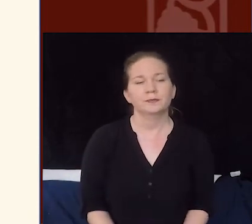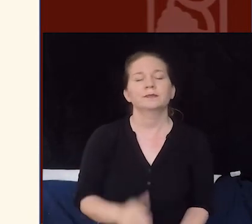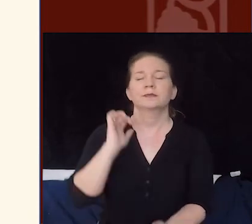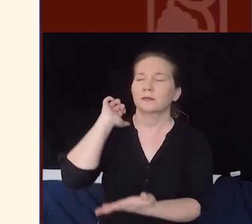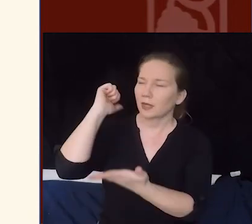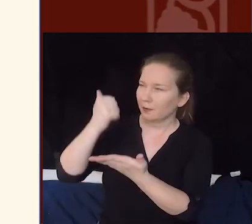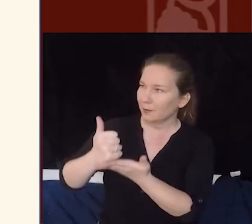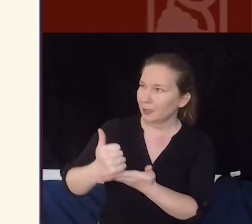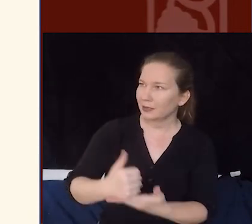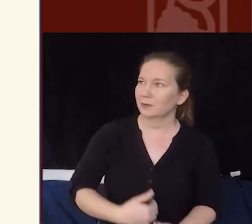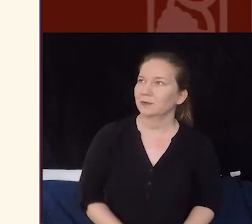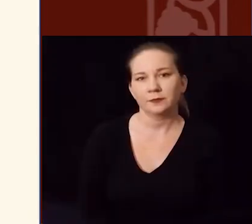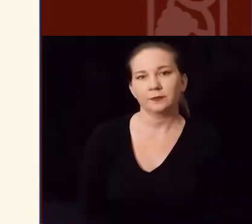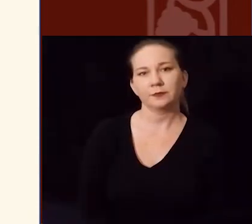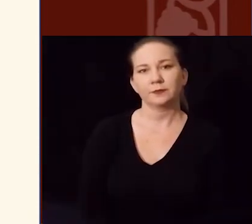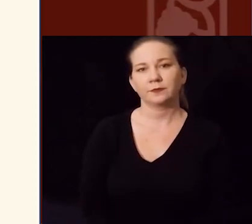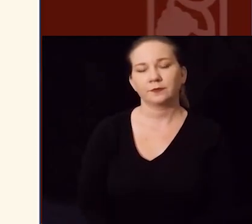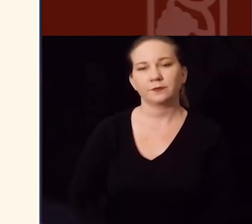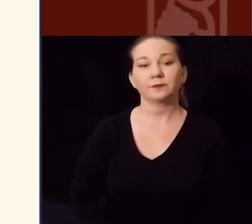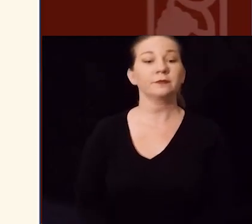Amen.